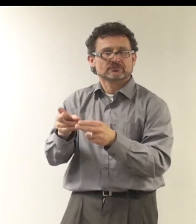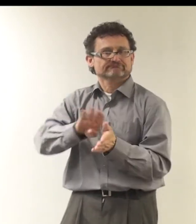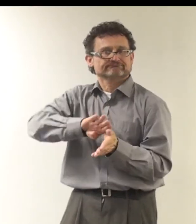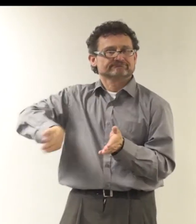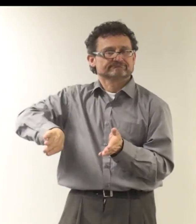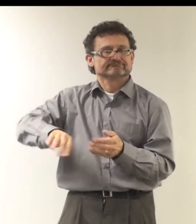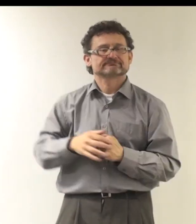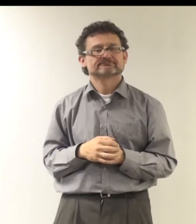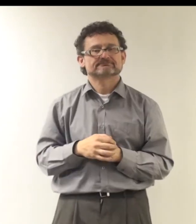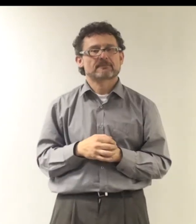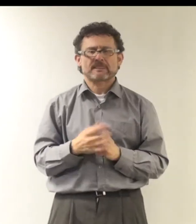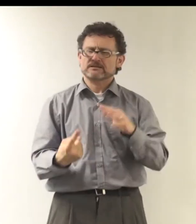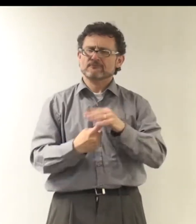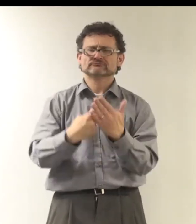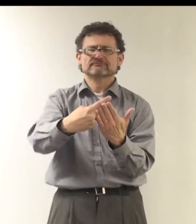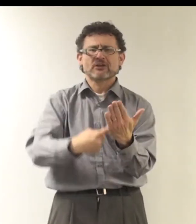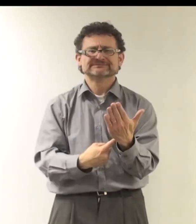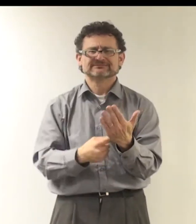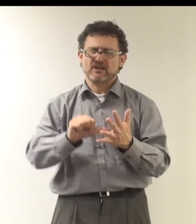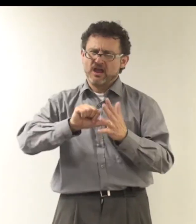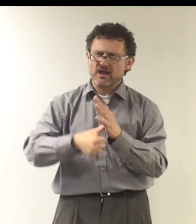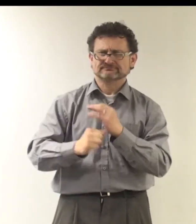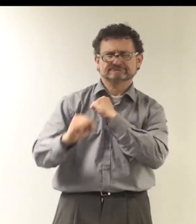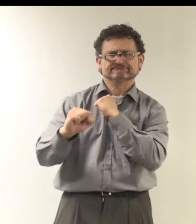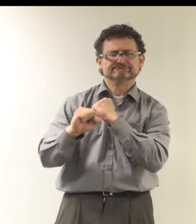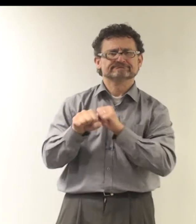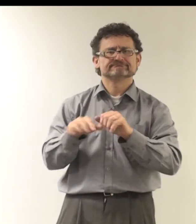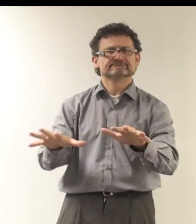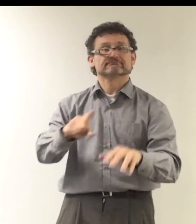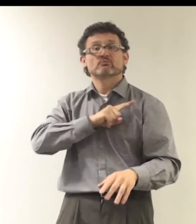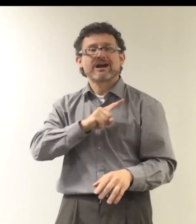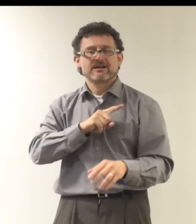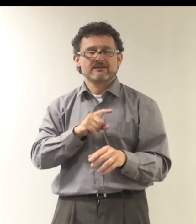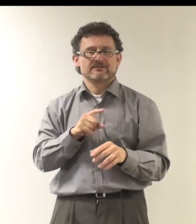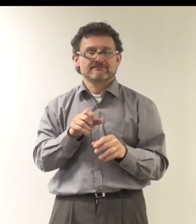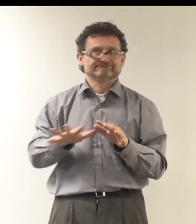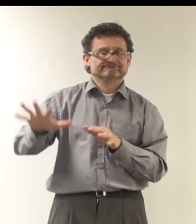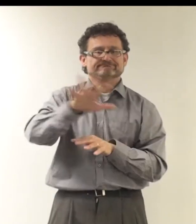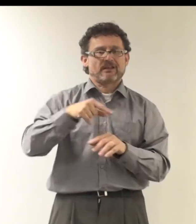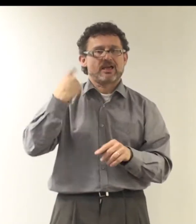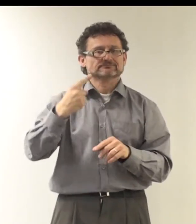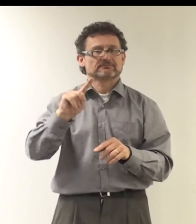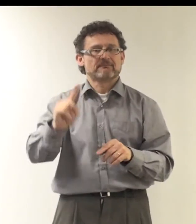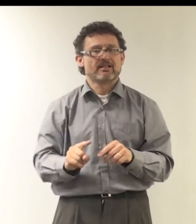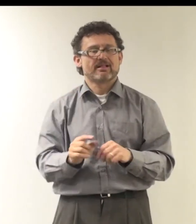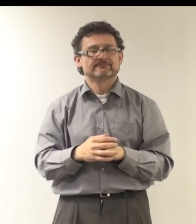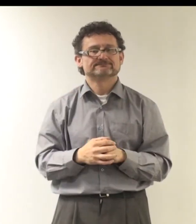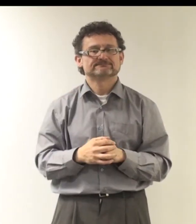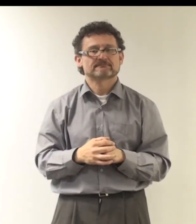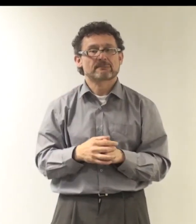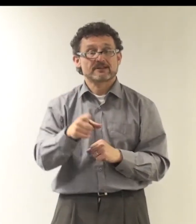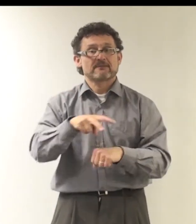cut fares so that it's always cheaper to use public transport rather than a car. And use funds from a London-wide